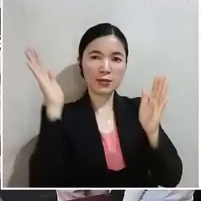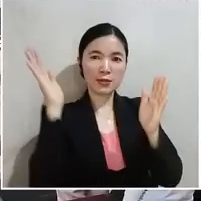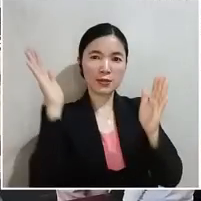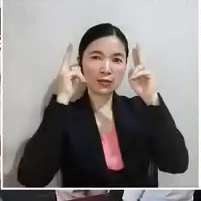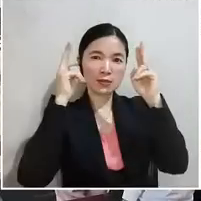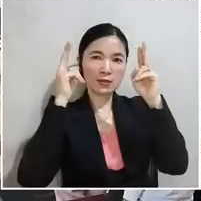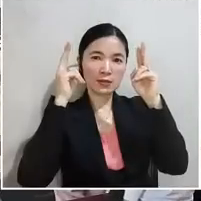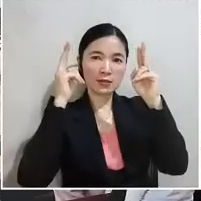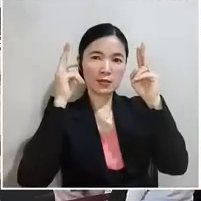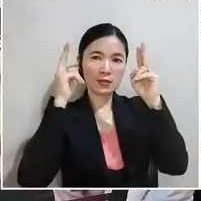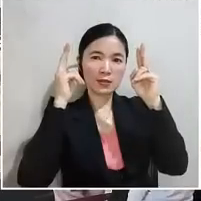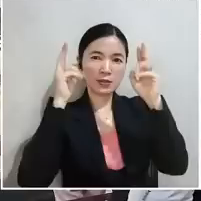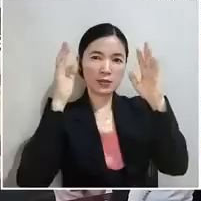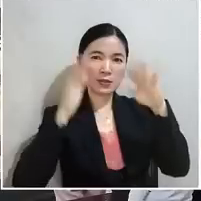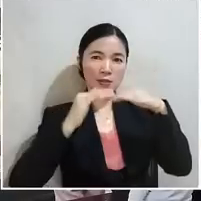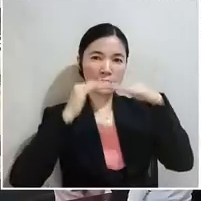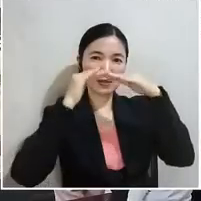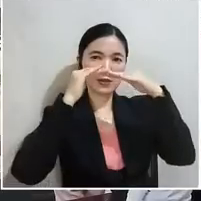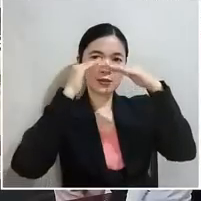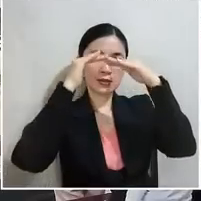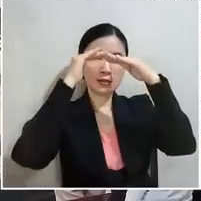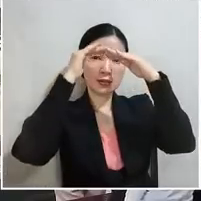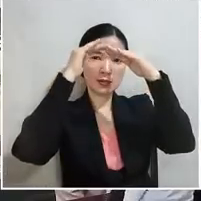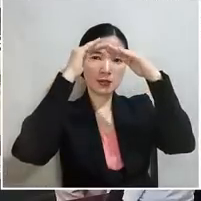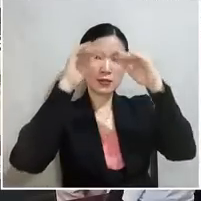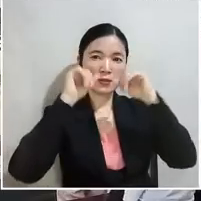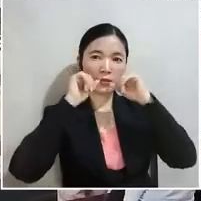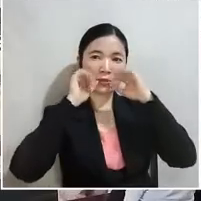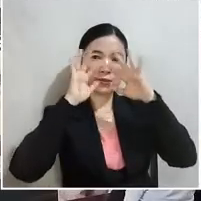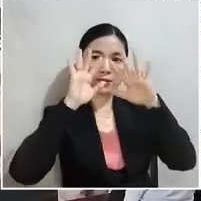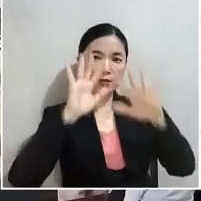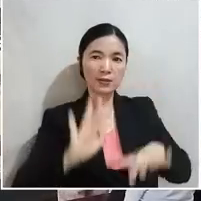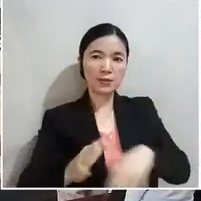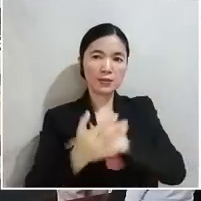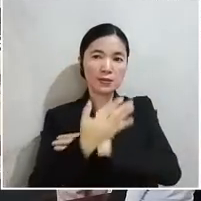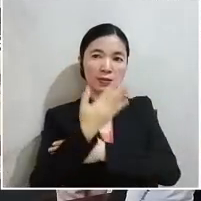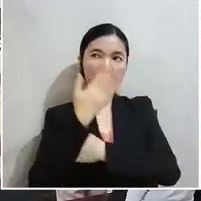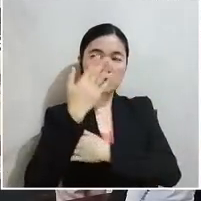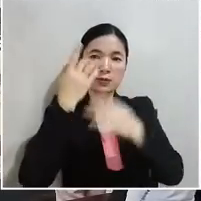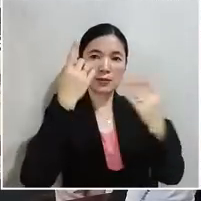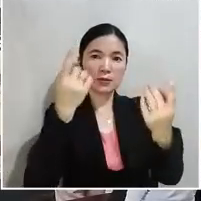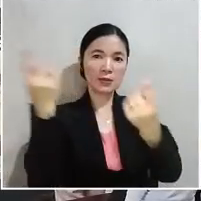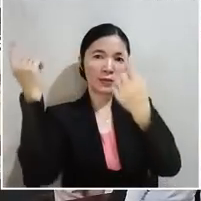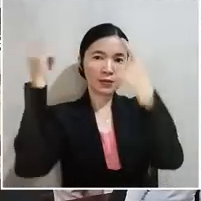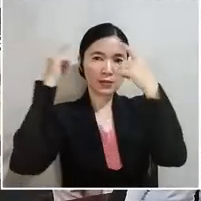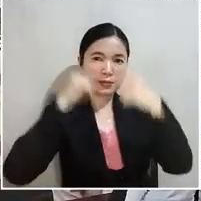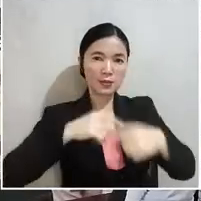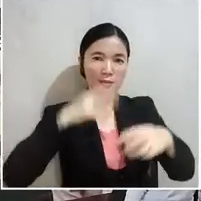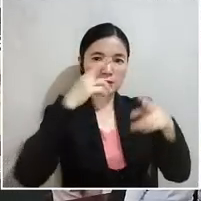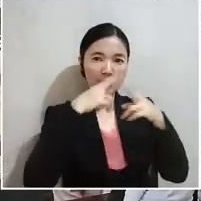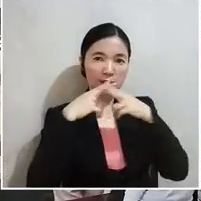highest. Blessed is he who comes in the name of the